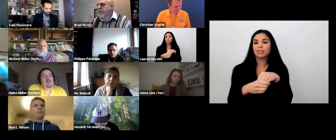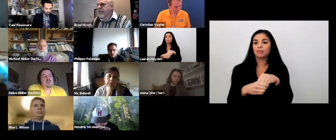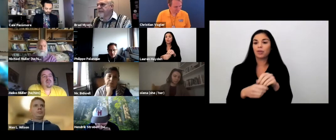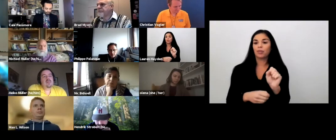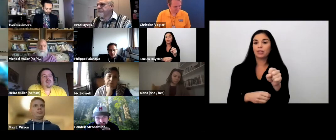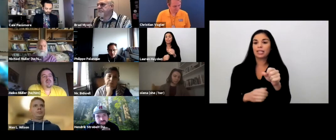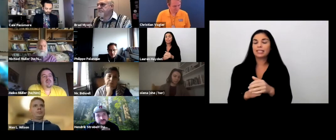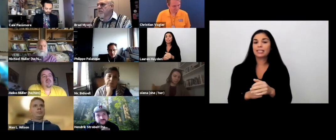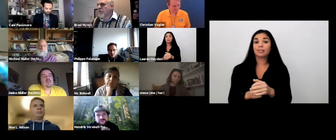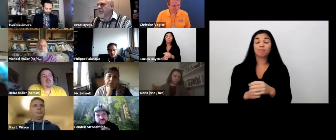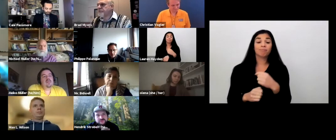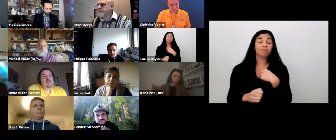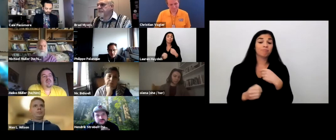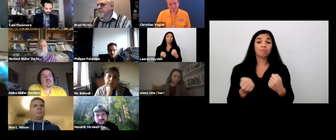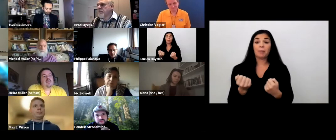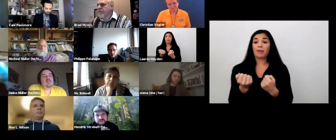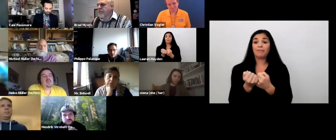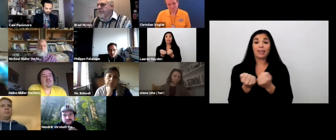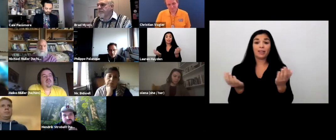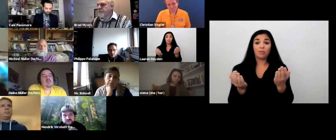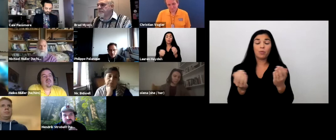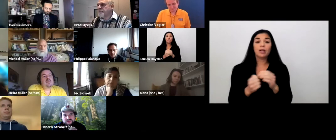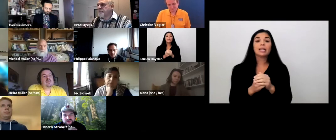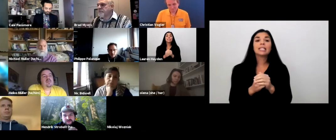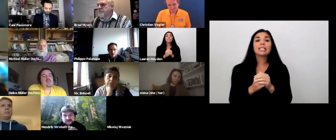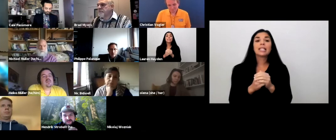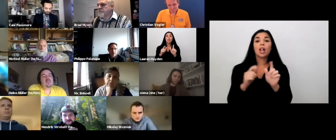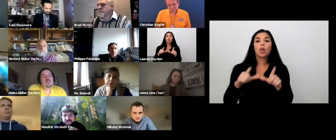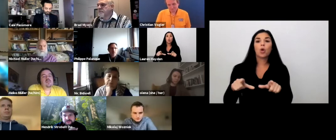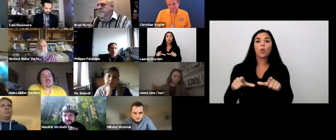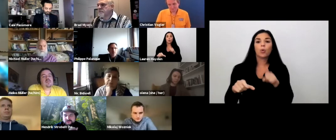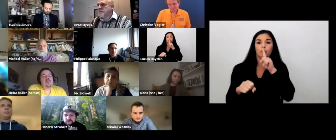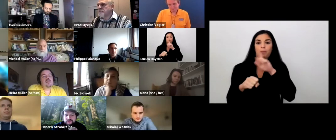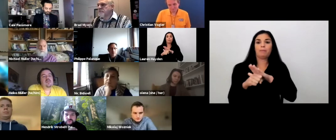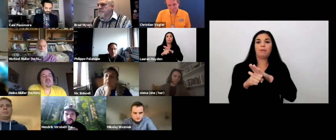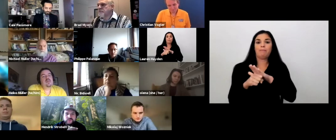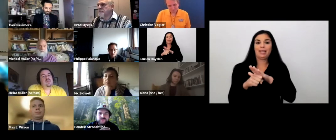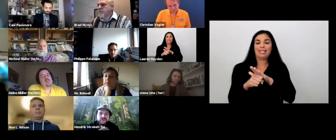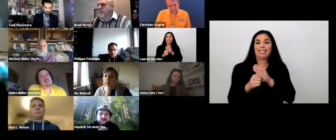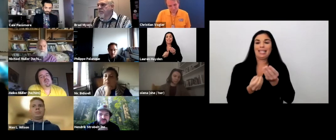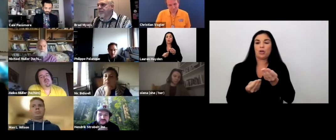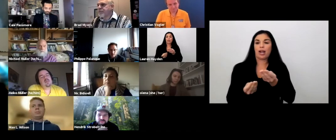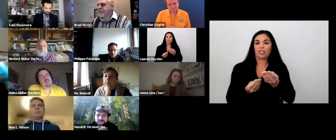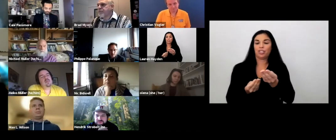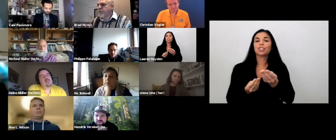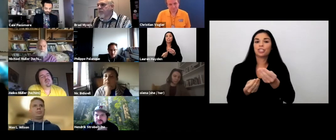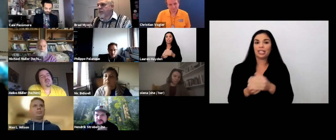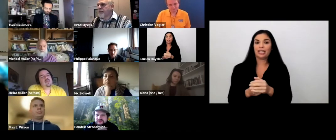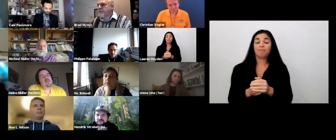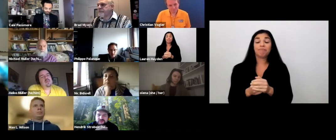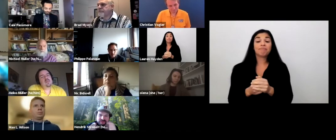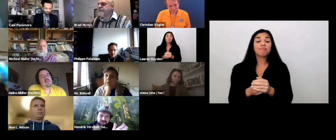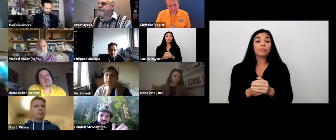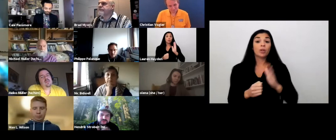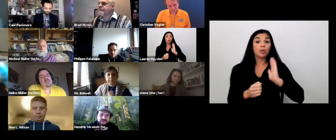I'm a big fan of what I would call low commitment interactions. So we had some previous experience